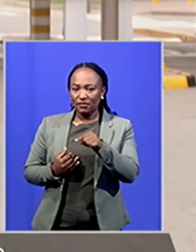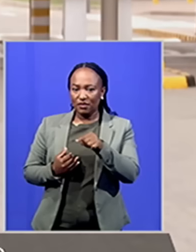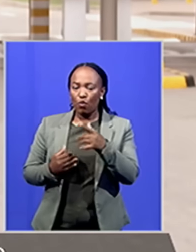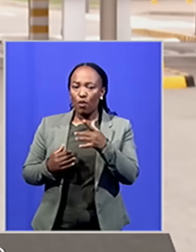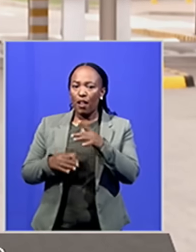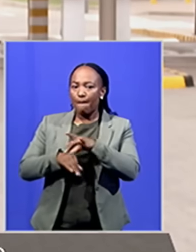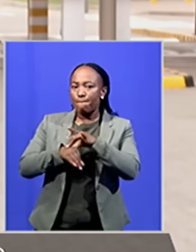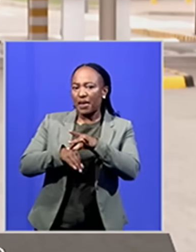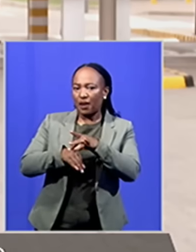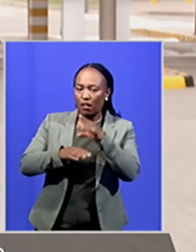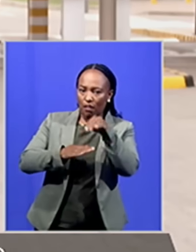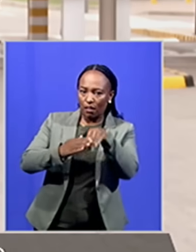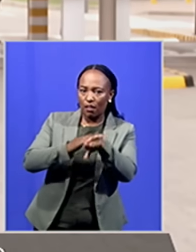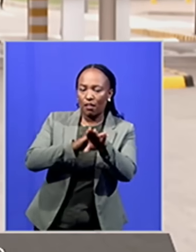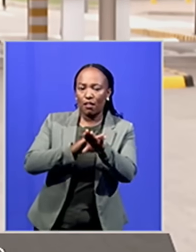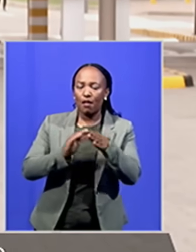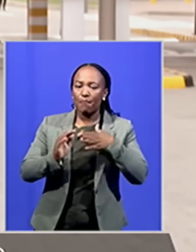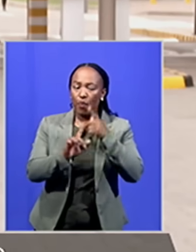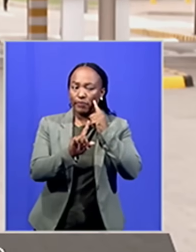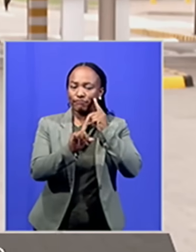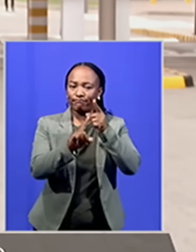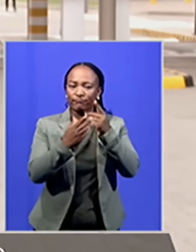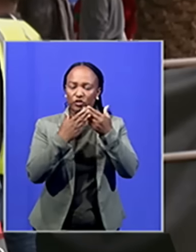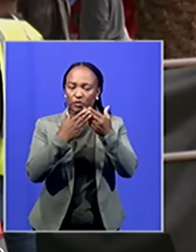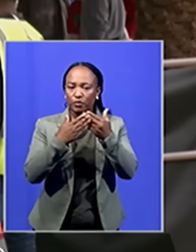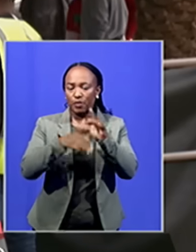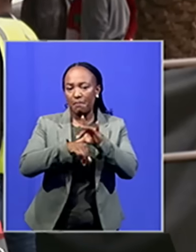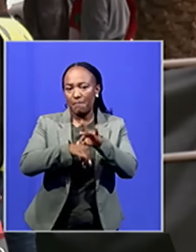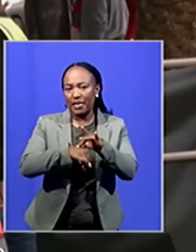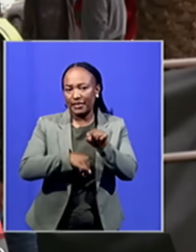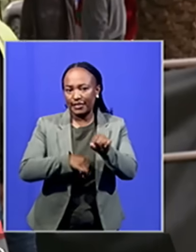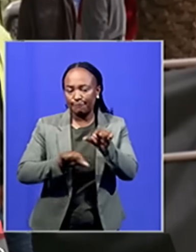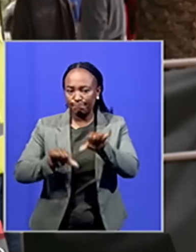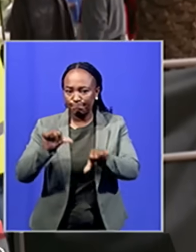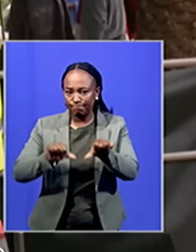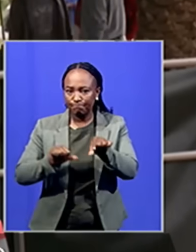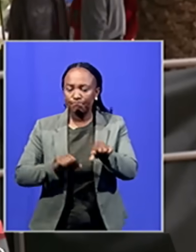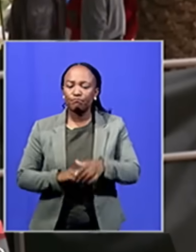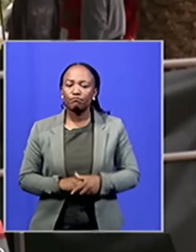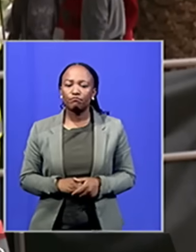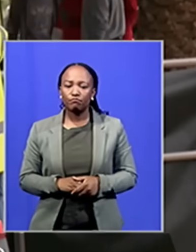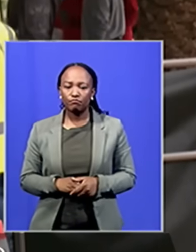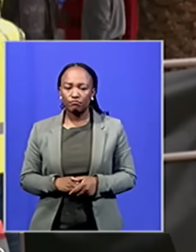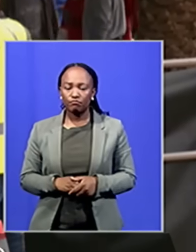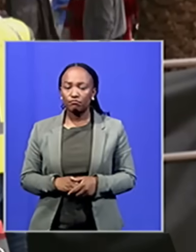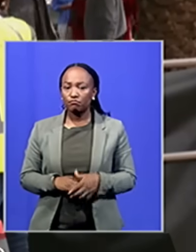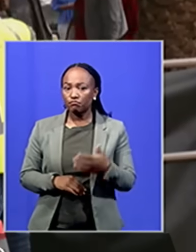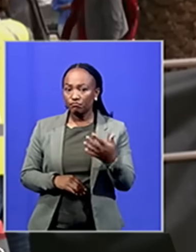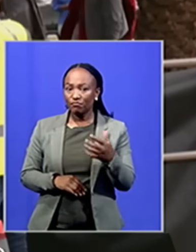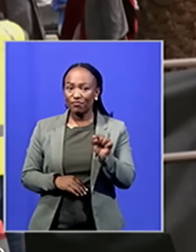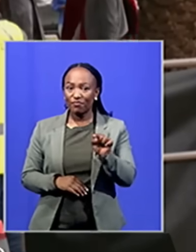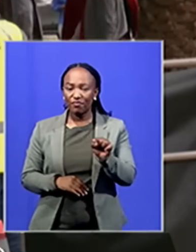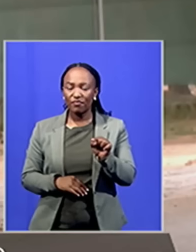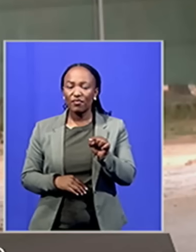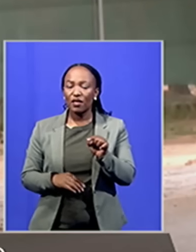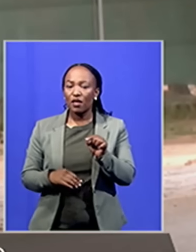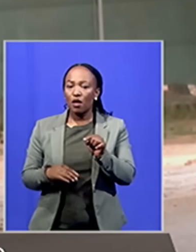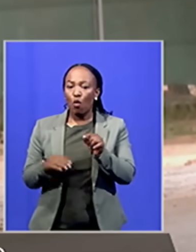into my medical field because I want to pursue medicine. Bokgoni jwa ditheo tsa thuto e kgolwane go amogela palo e nnye